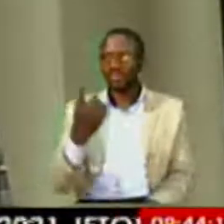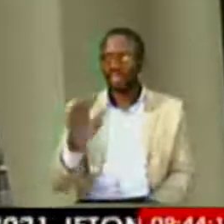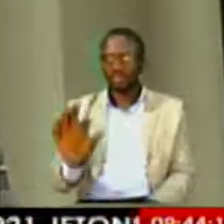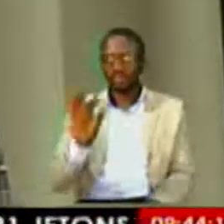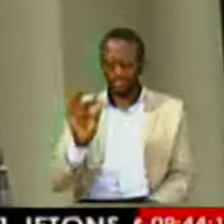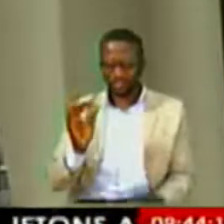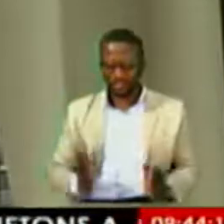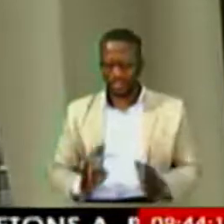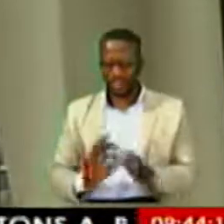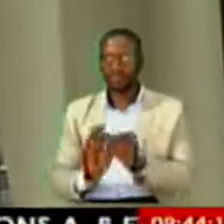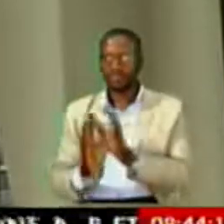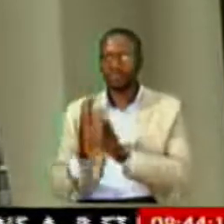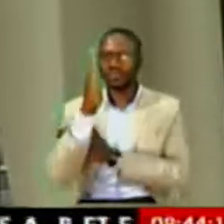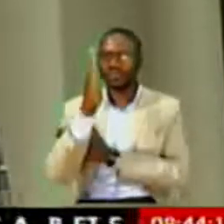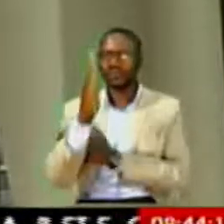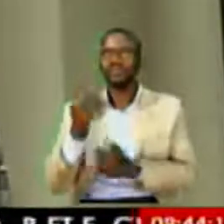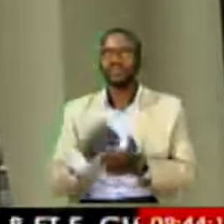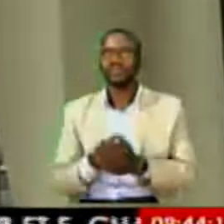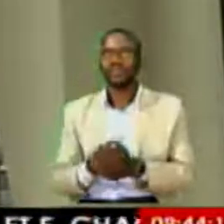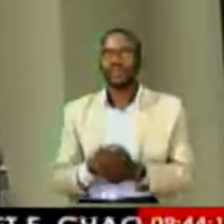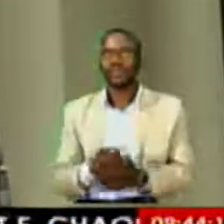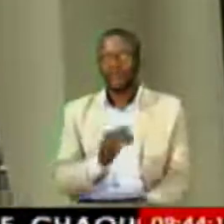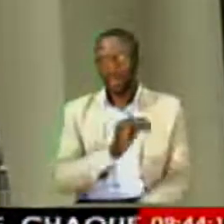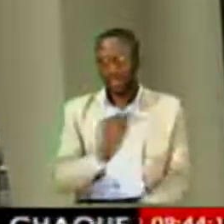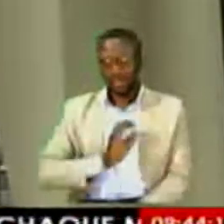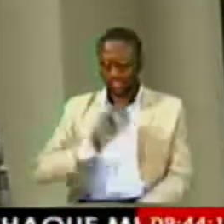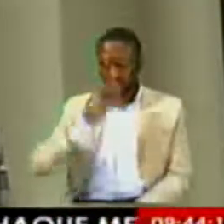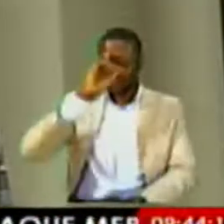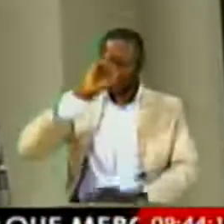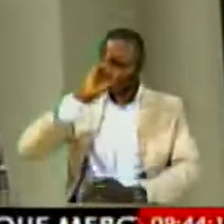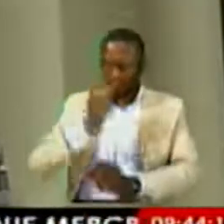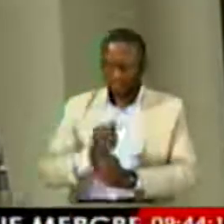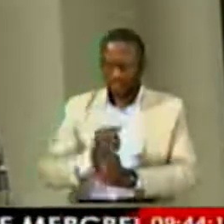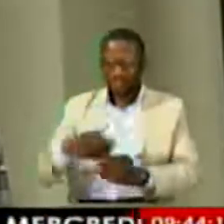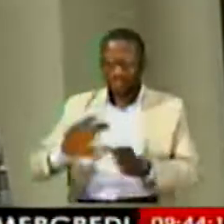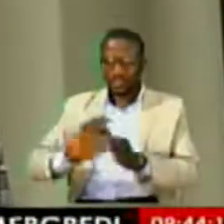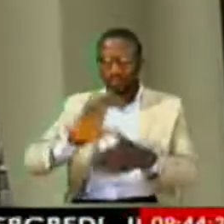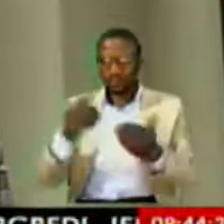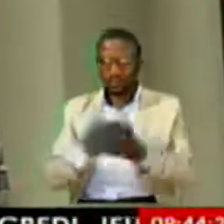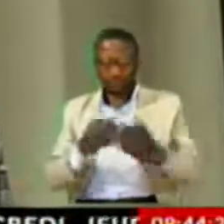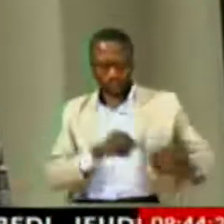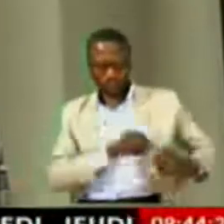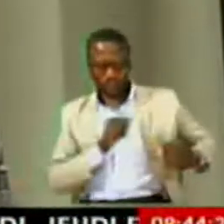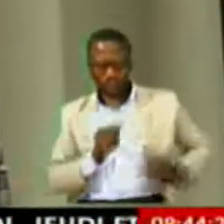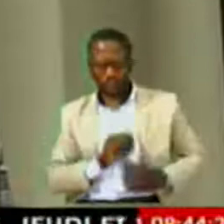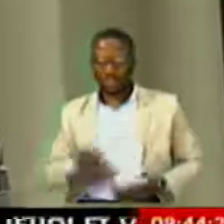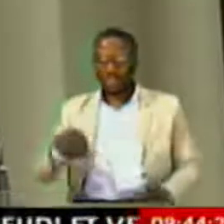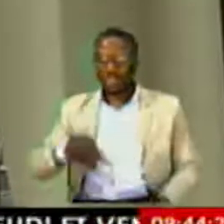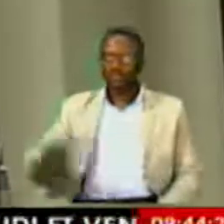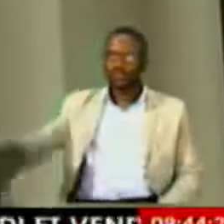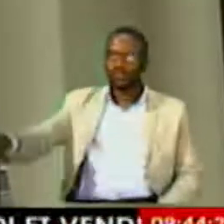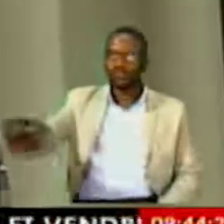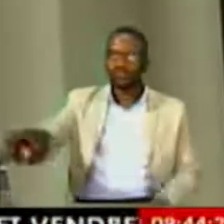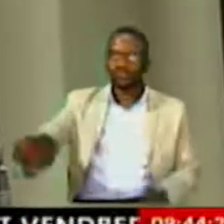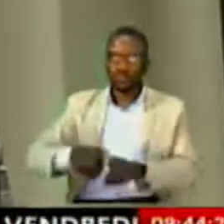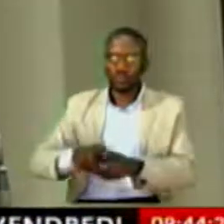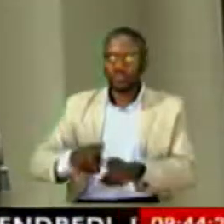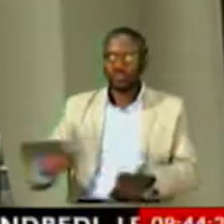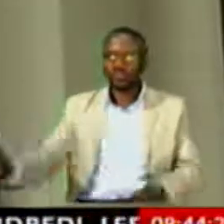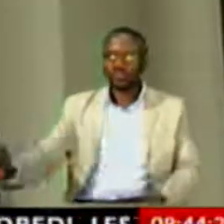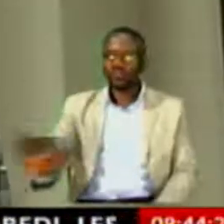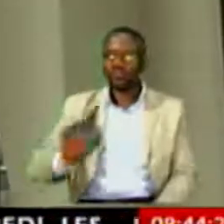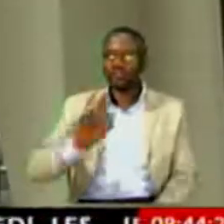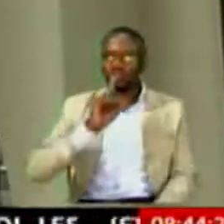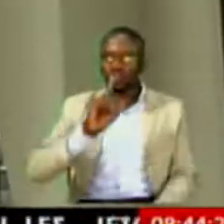that I am an elect of God. Je crois de tout cœur. I believe with all my heart. Vous aussi, you also vous êtes les élus de Dieu. Are the elect